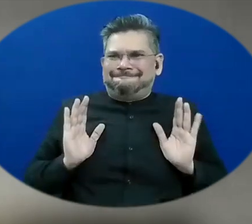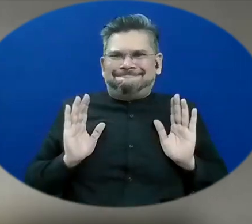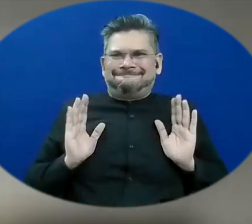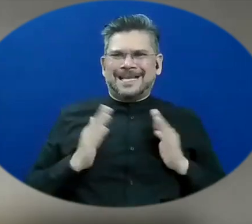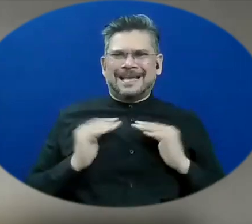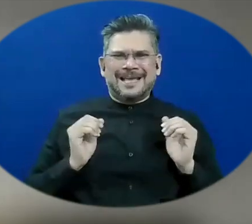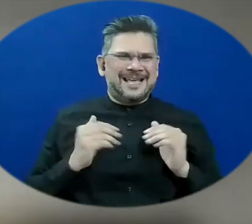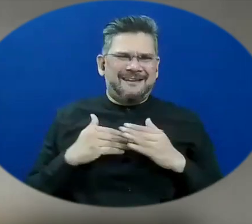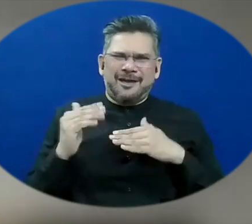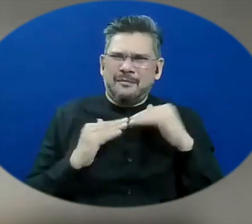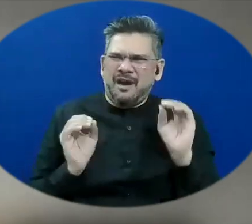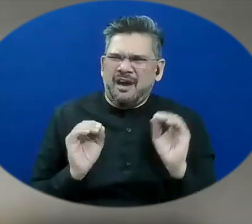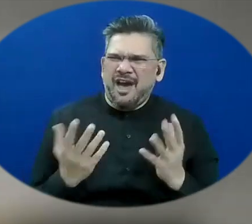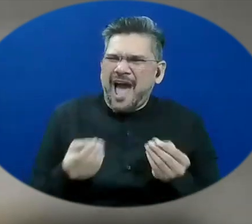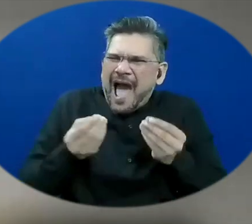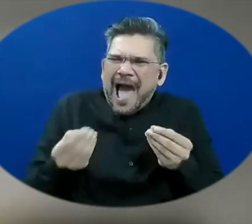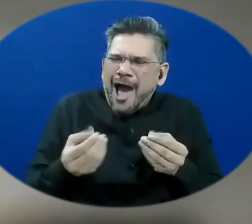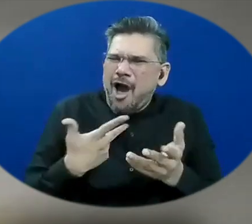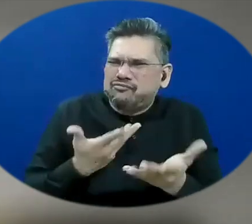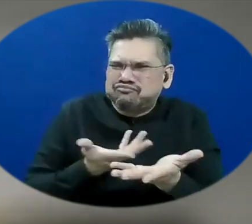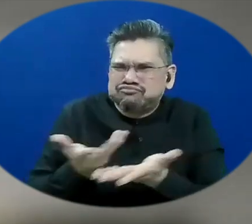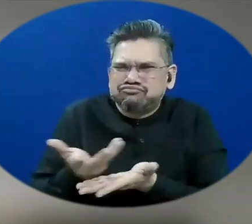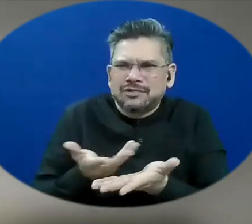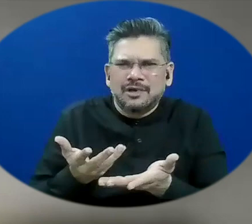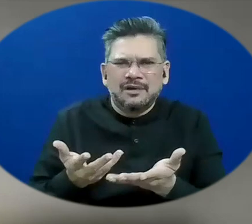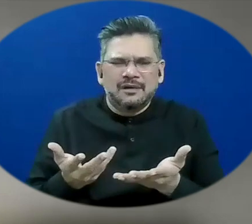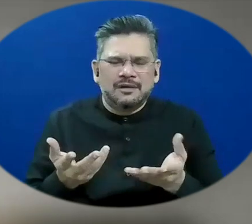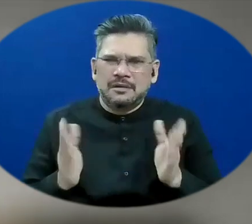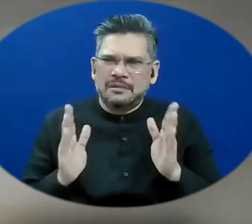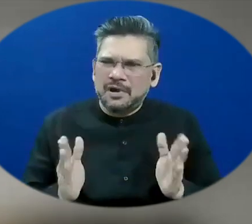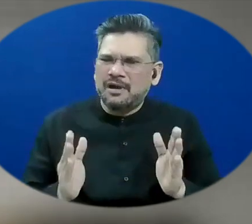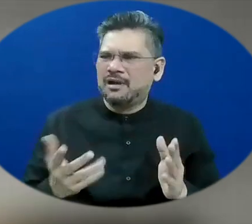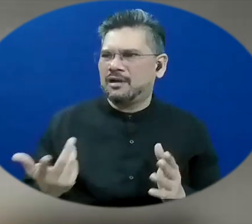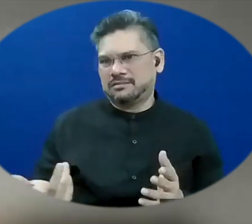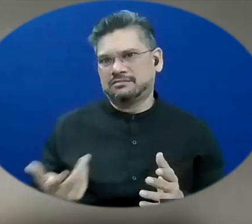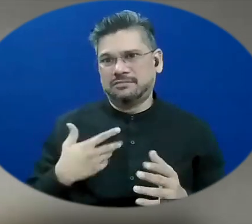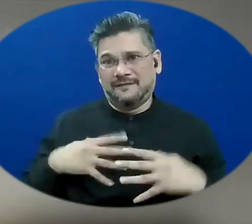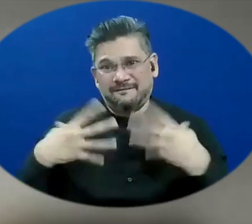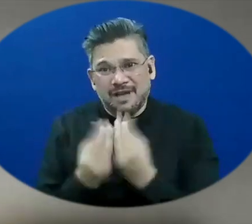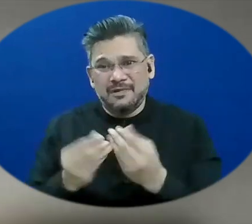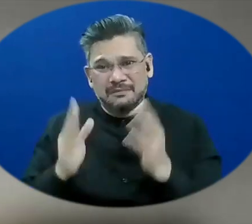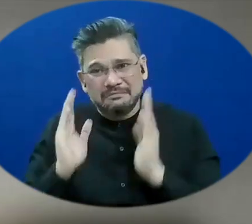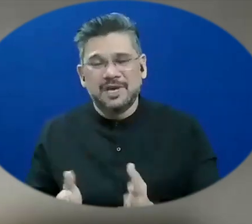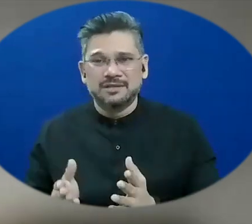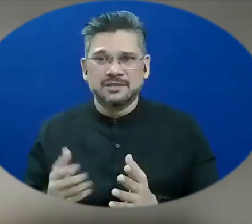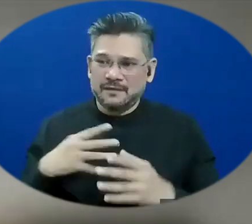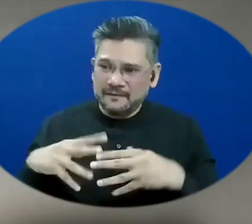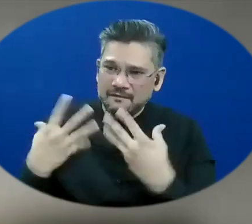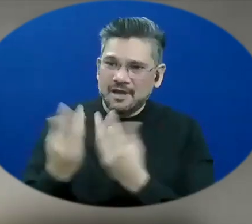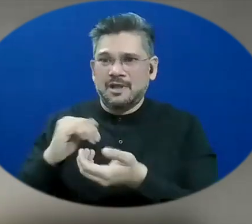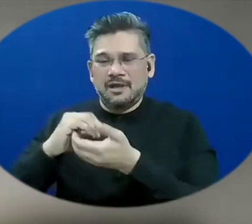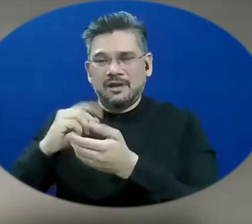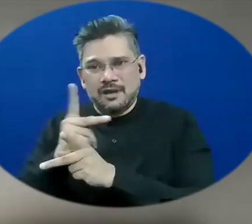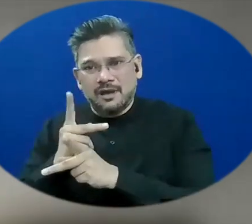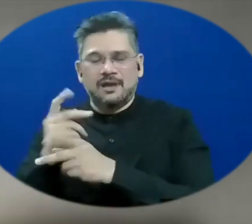conversation? And yet we're doing this in the family. And that's why we are family care partners. We made a choice, we make a decision to walk this